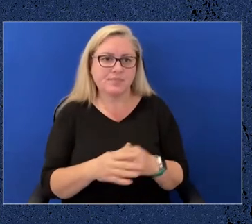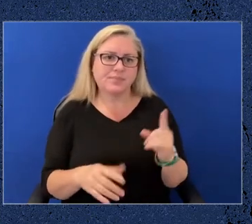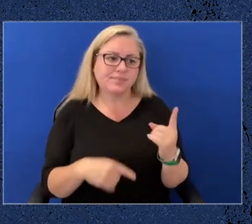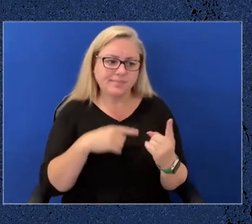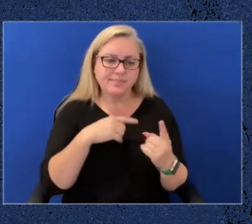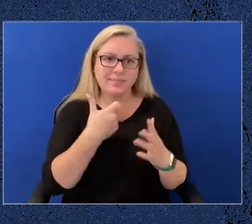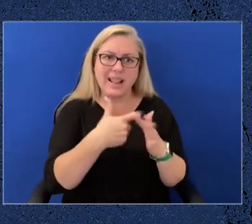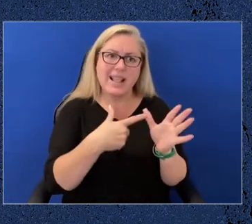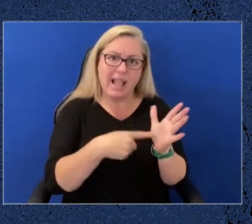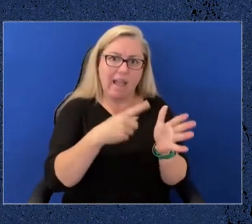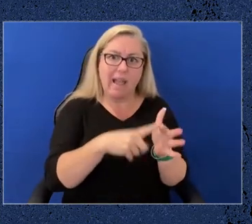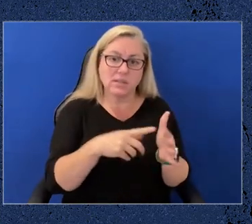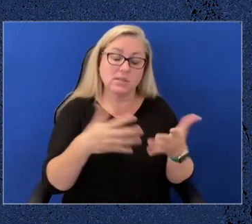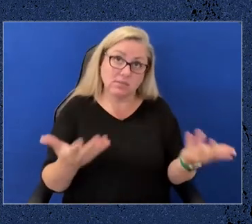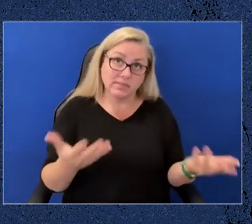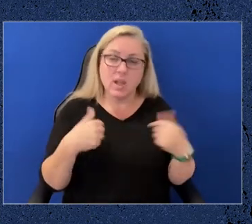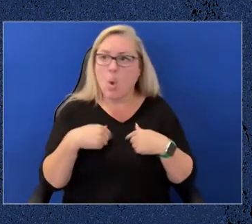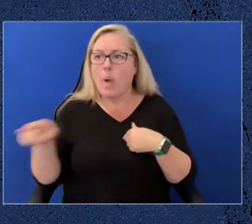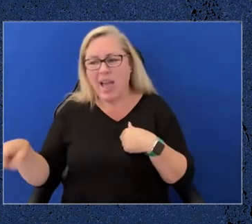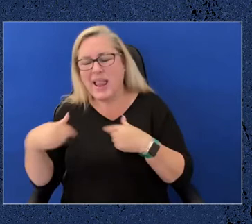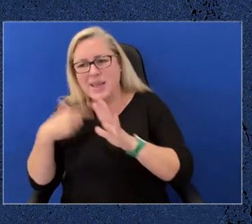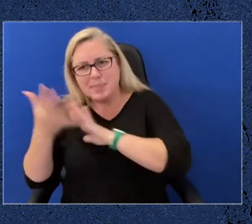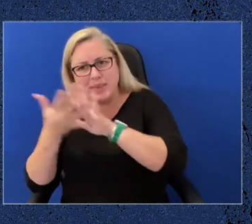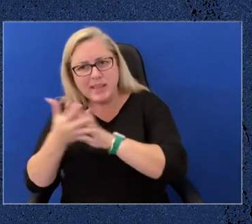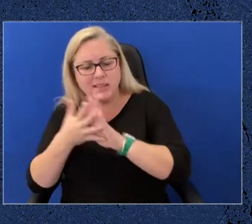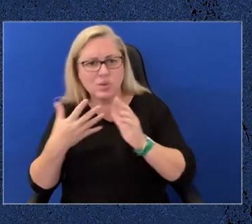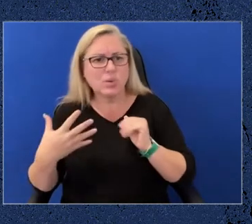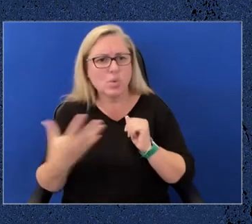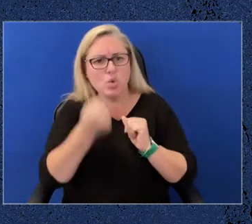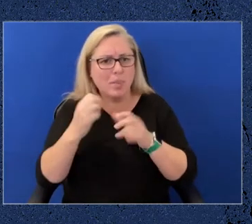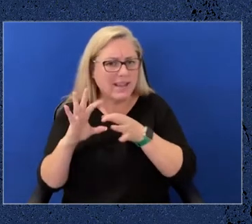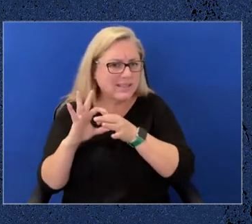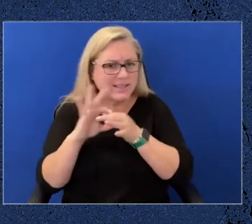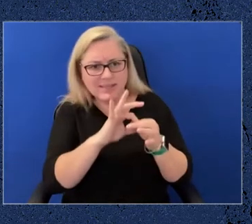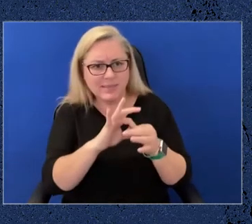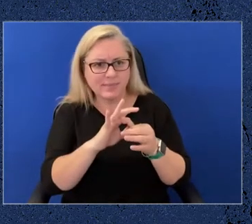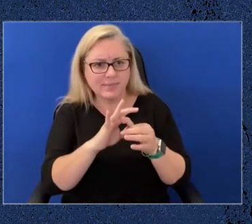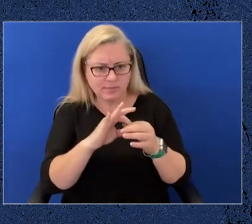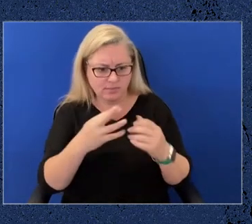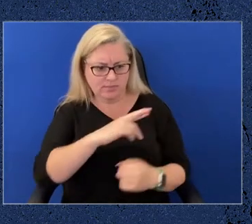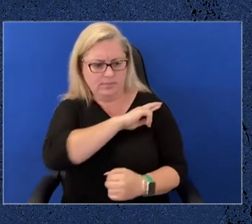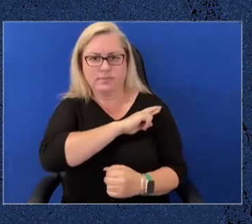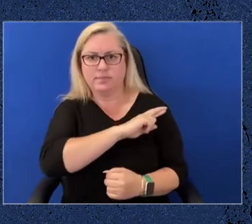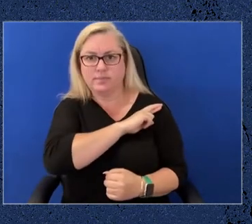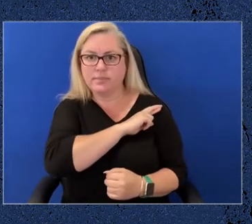In practice, it means that you have to really engage with relational accountability, which is described by many